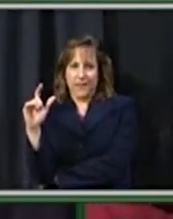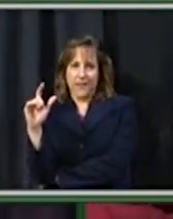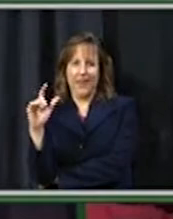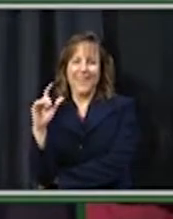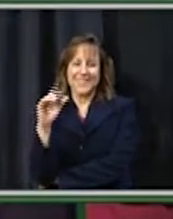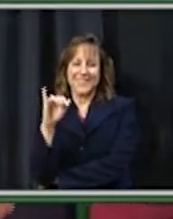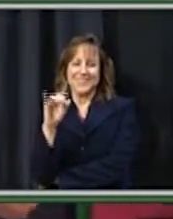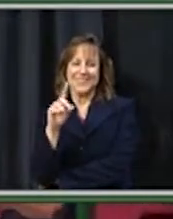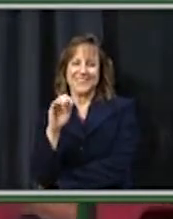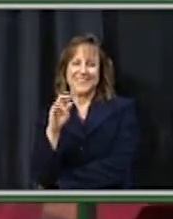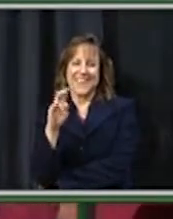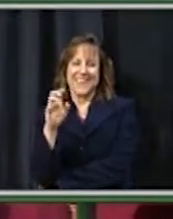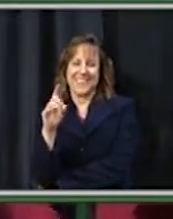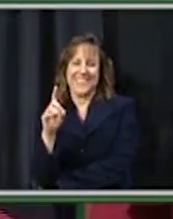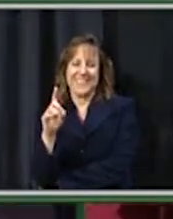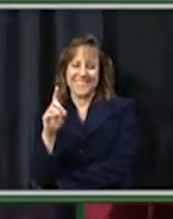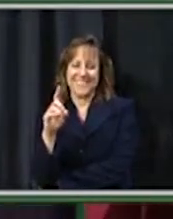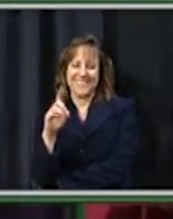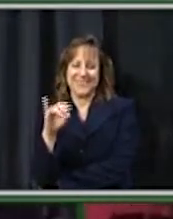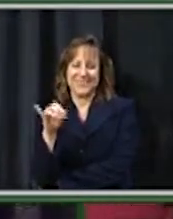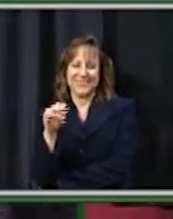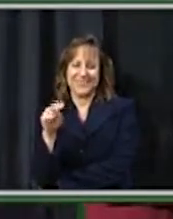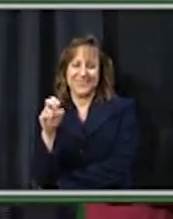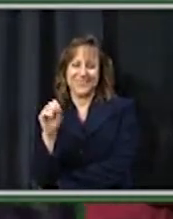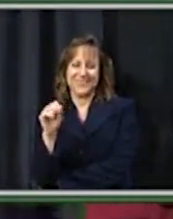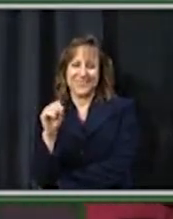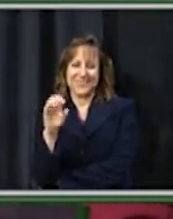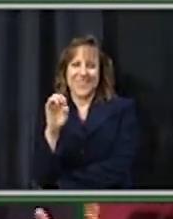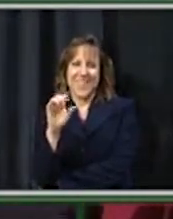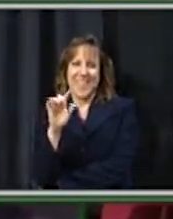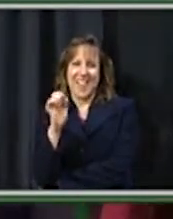David Jonas. Kevin Scott.